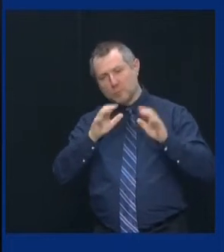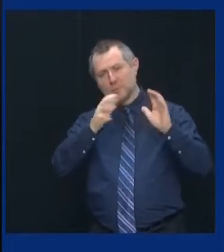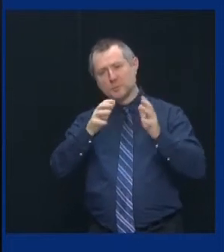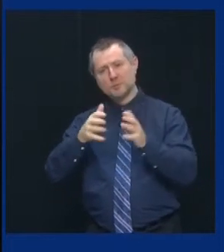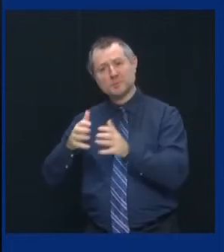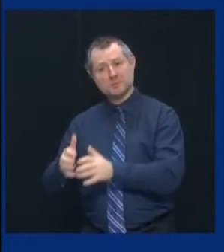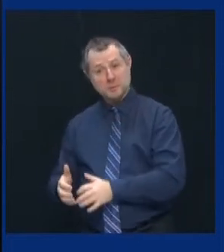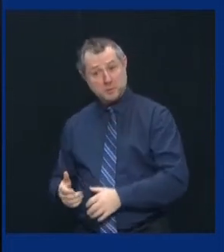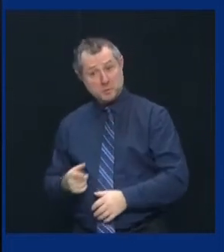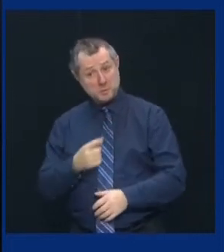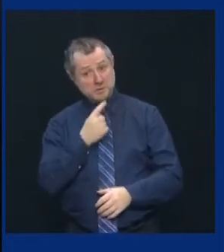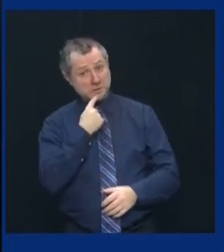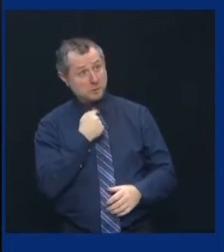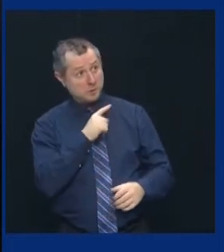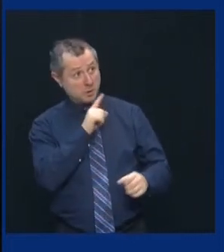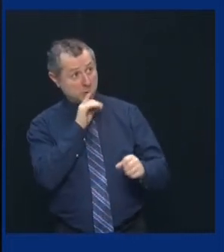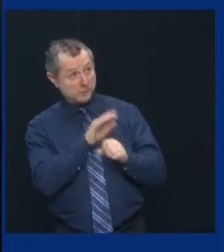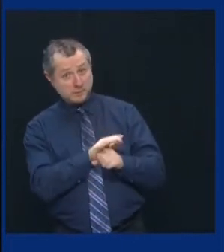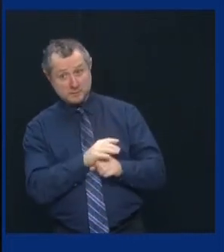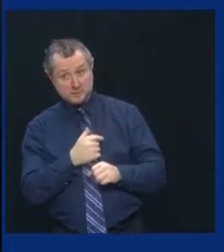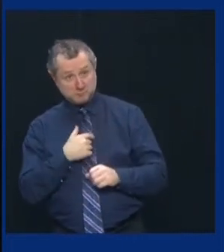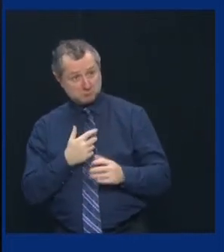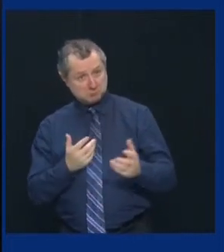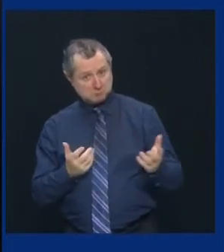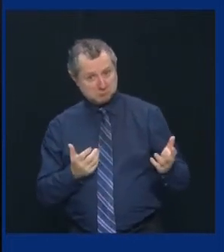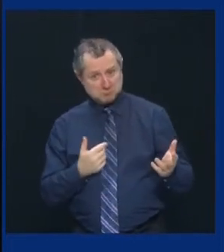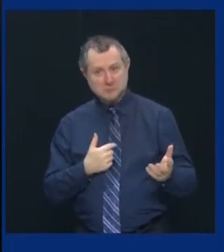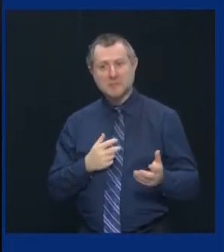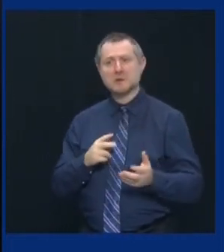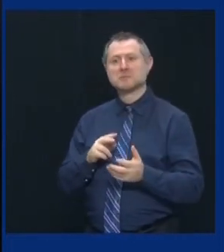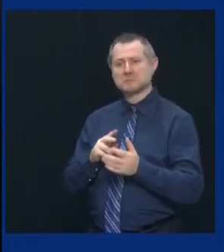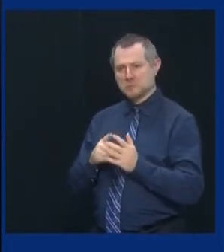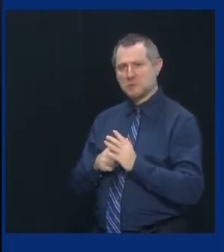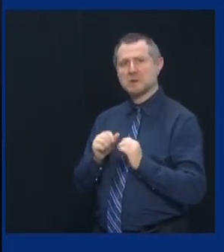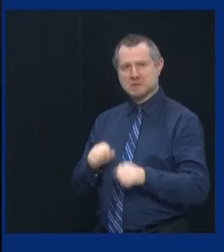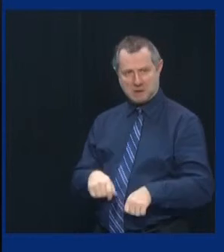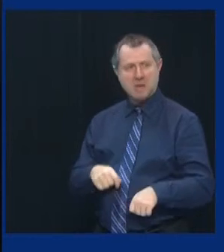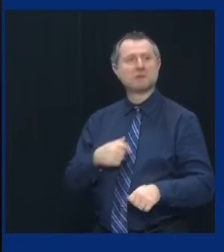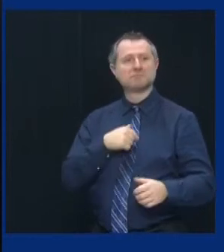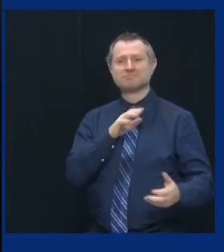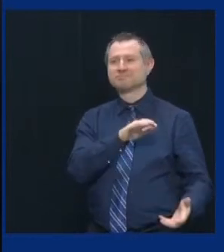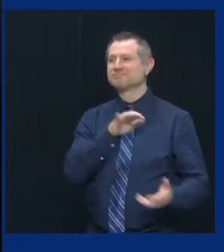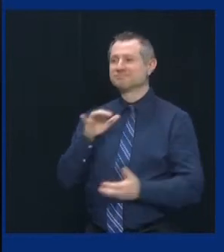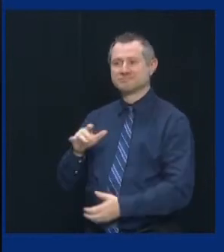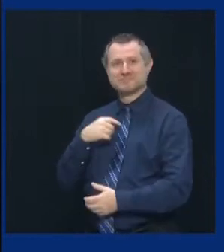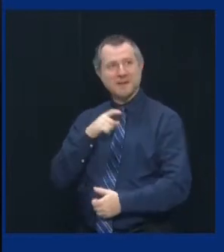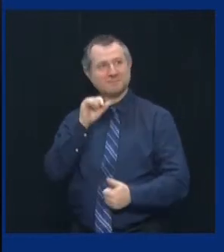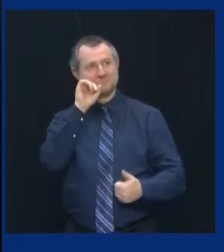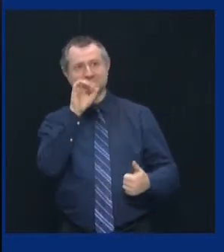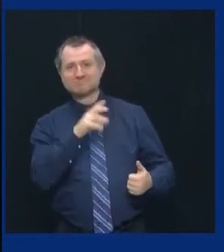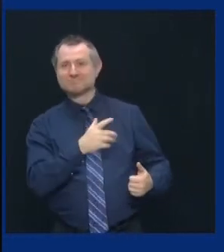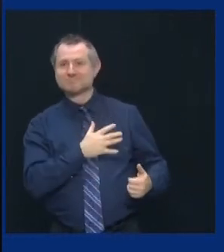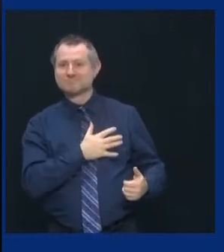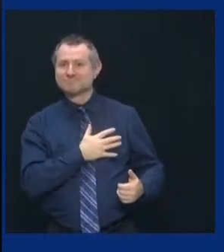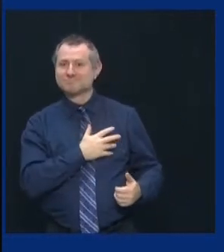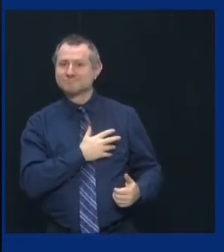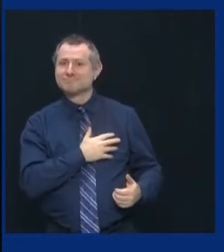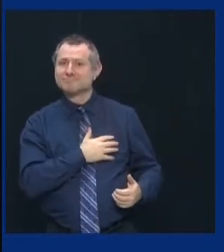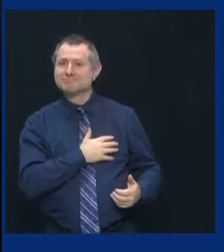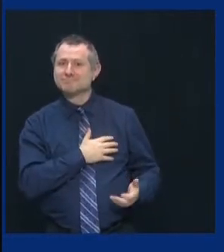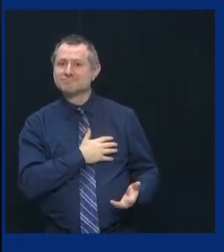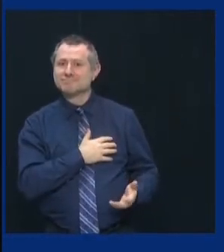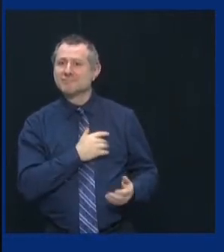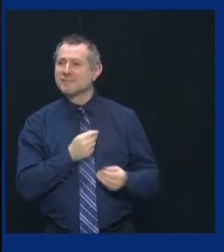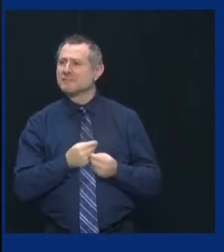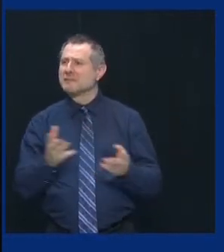that representation, you might receive the vaccine, right? We're distributing vaccine to hundreds